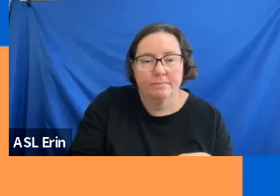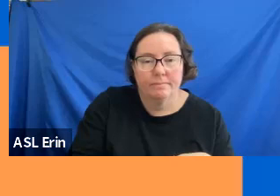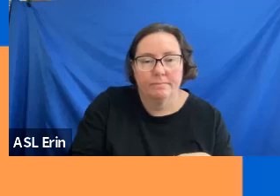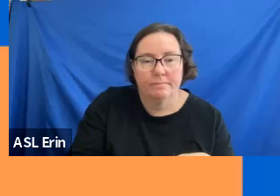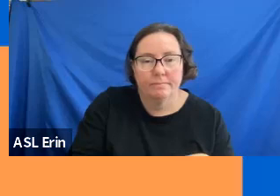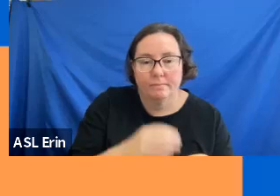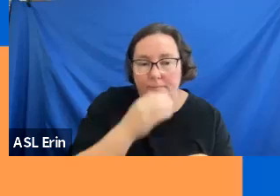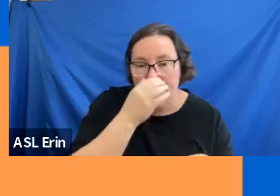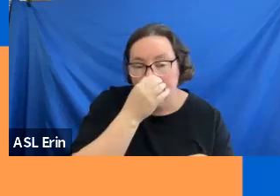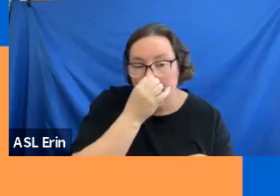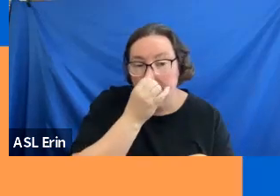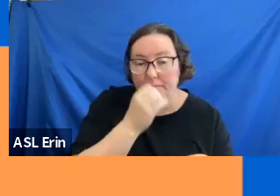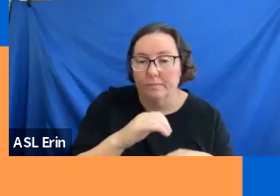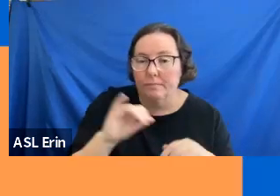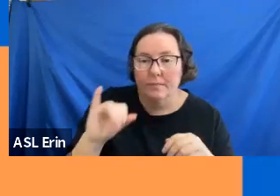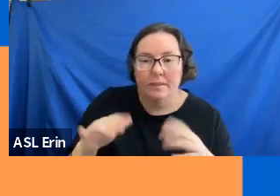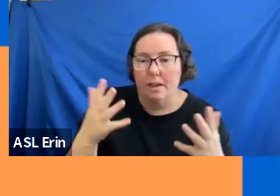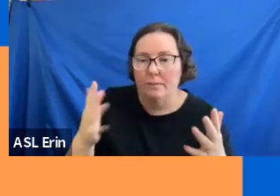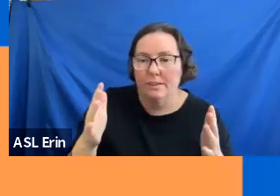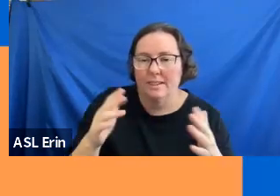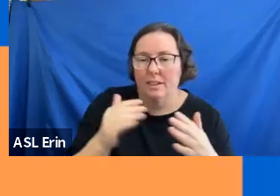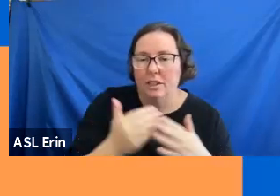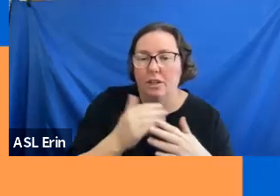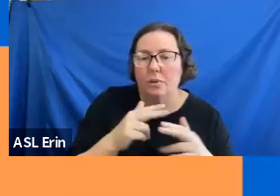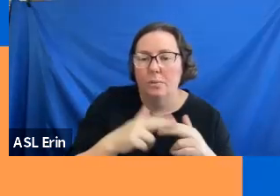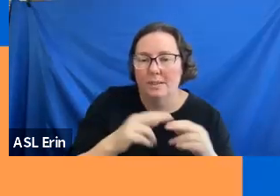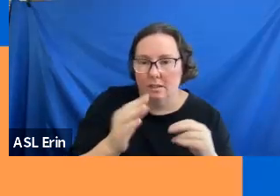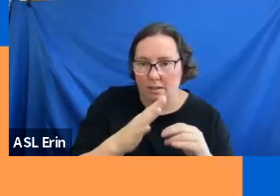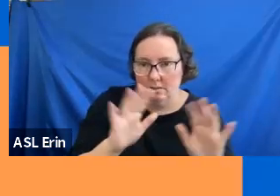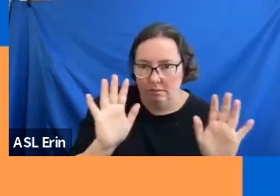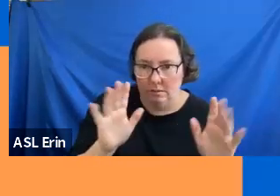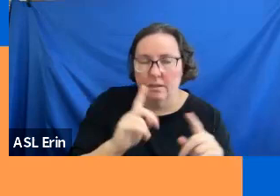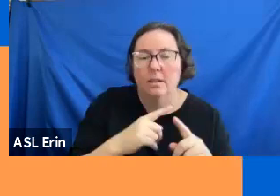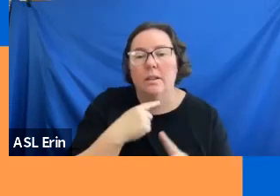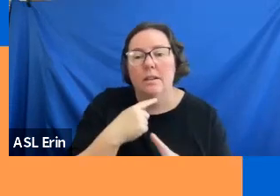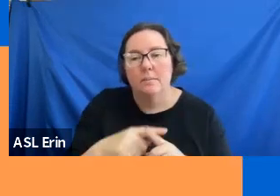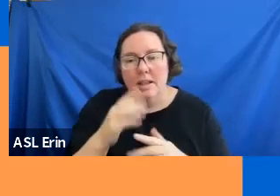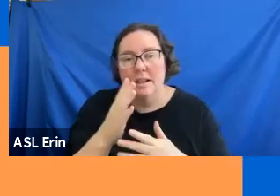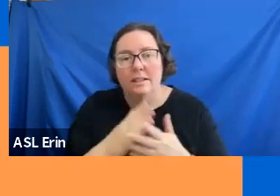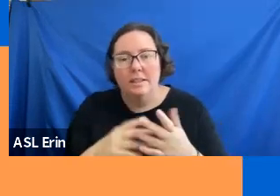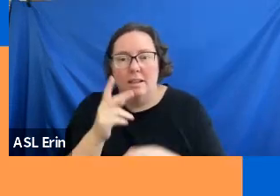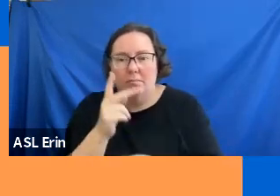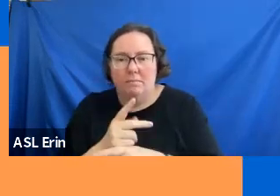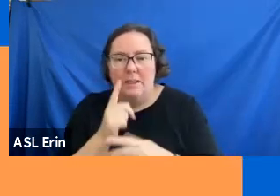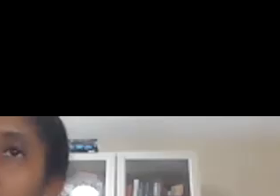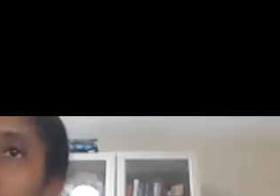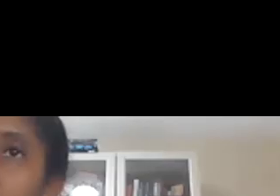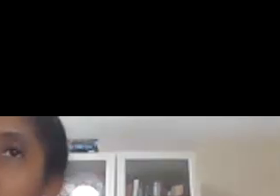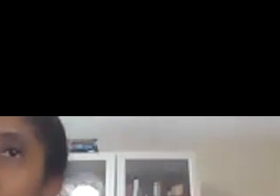Oh, okay. That's the last new slide. Thank you. So we also have retained all the slides in case